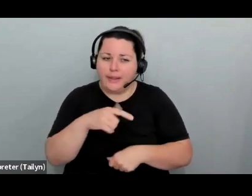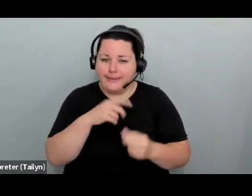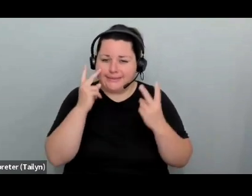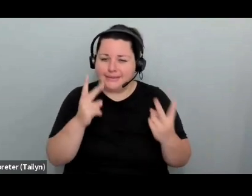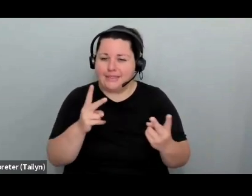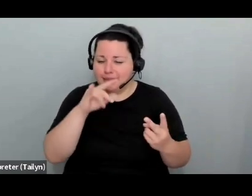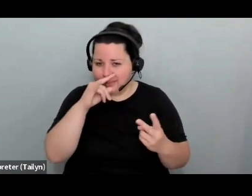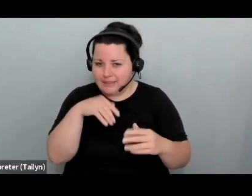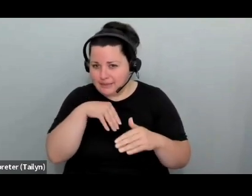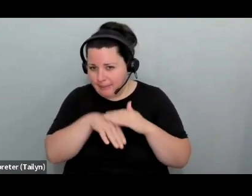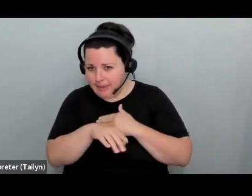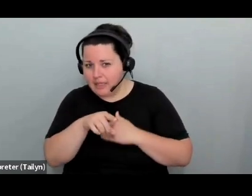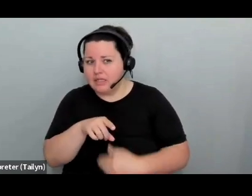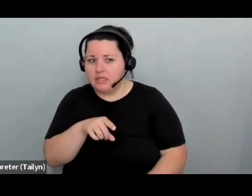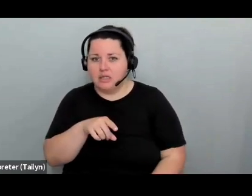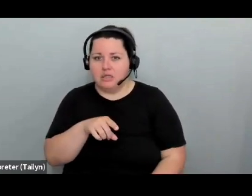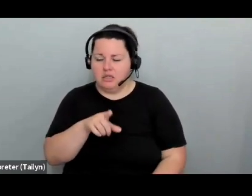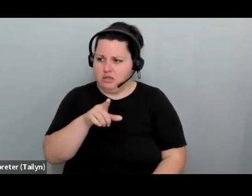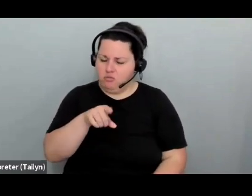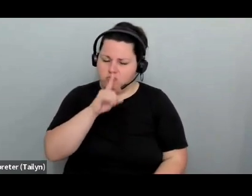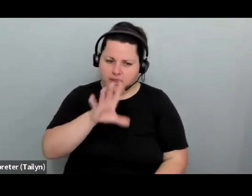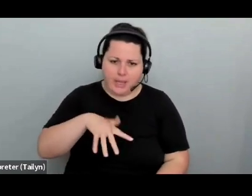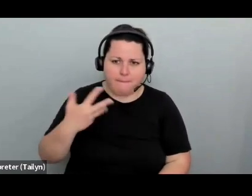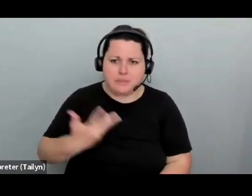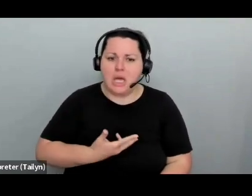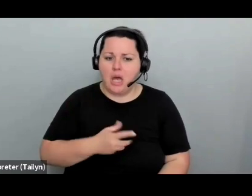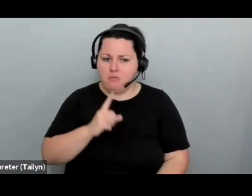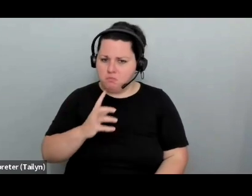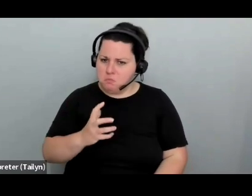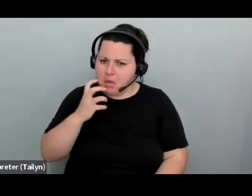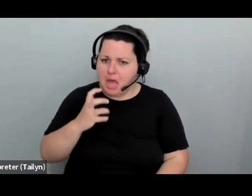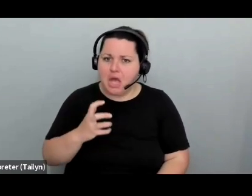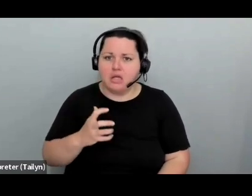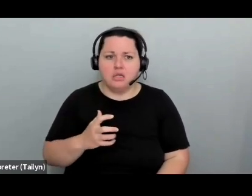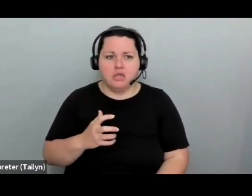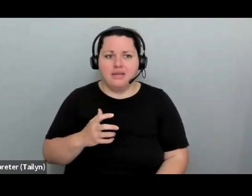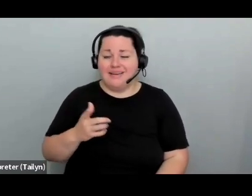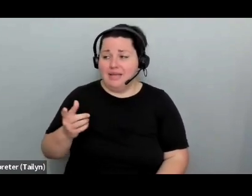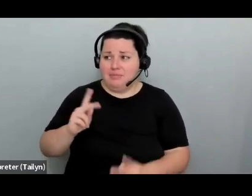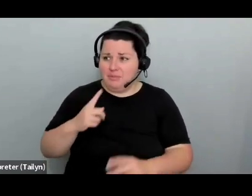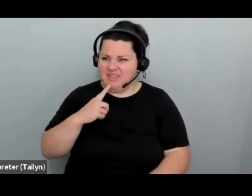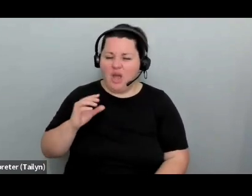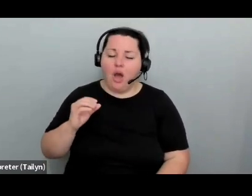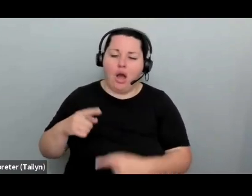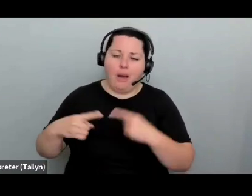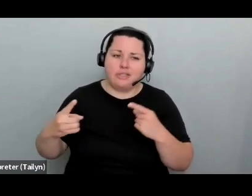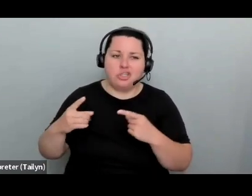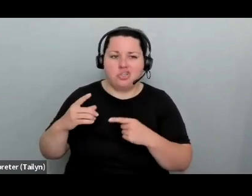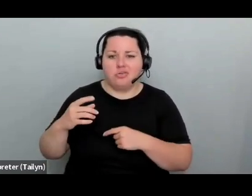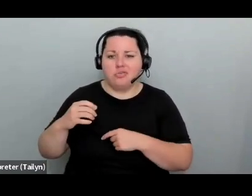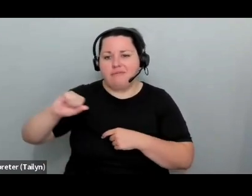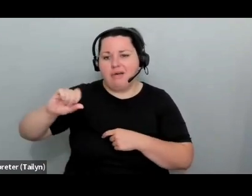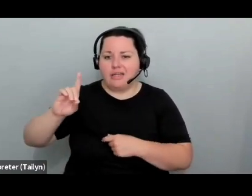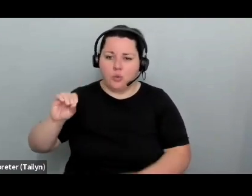kids come in and they're really upset and they're really mad and they say, oh, it's oppositional defiant disorder. And